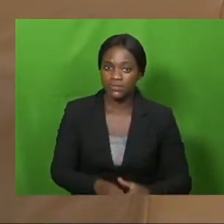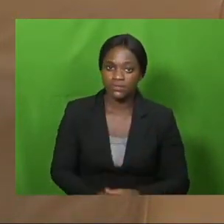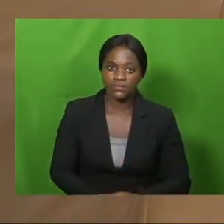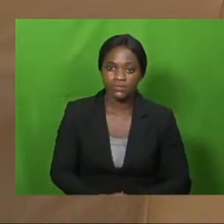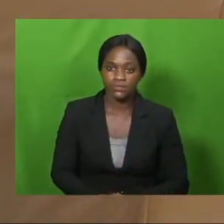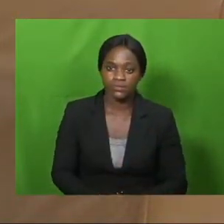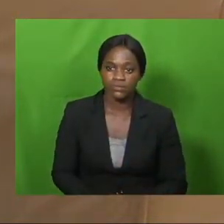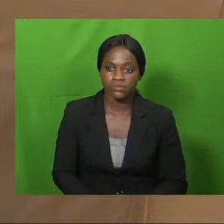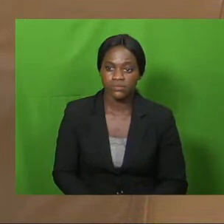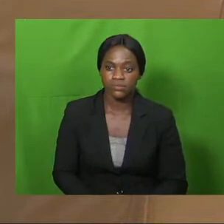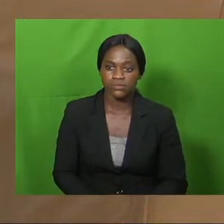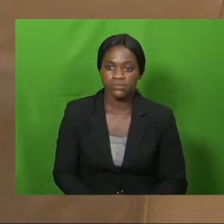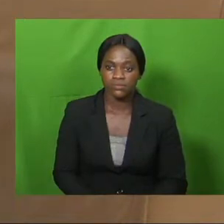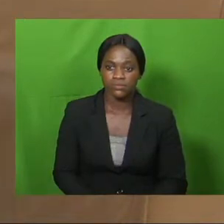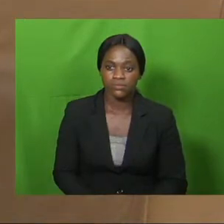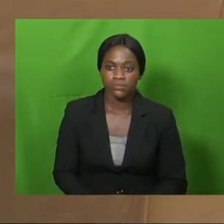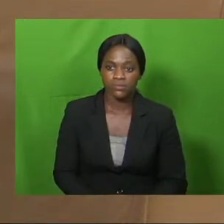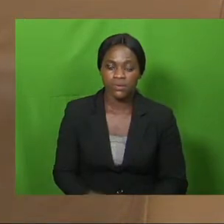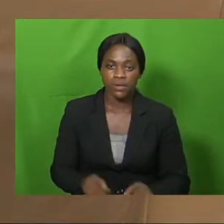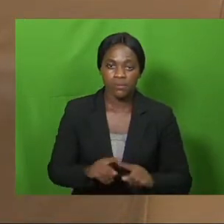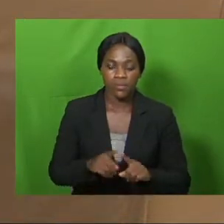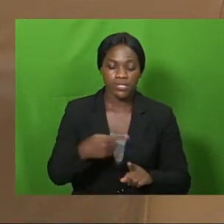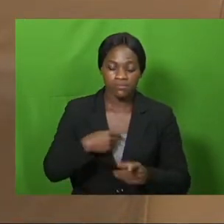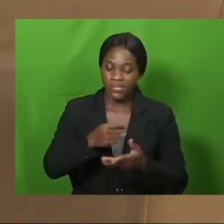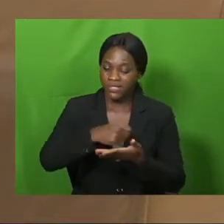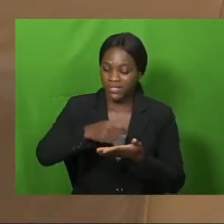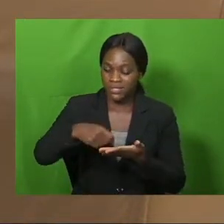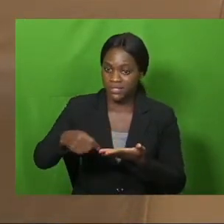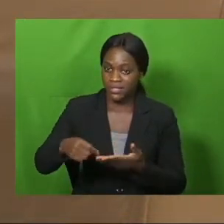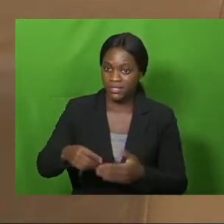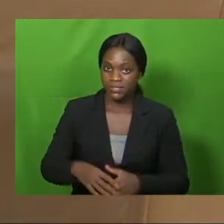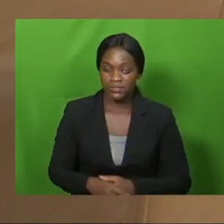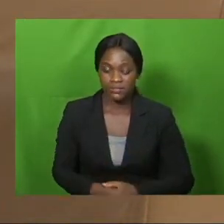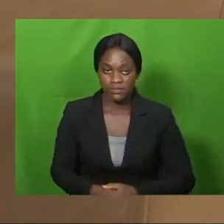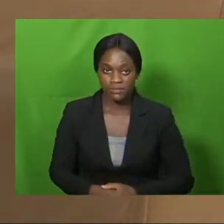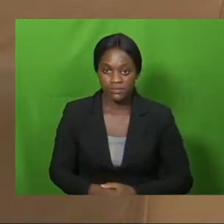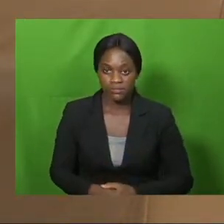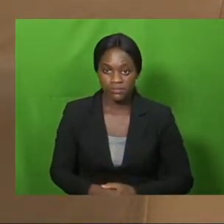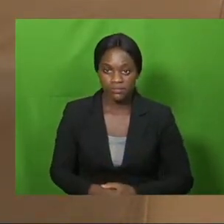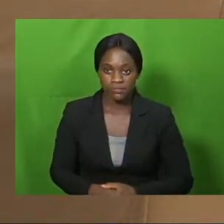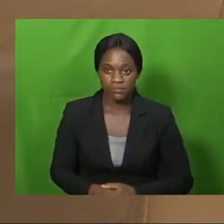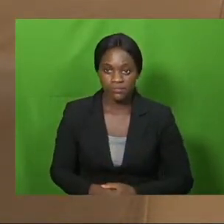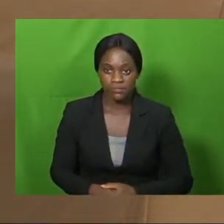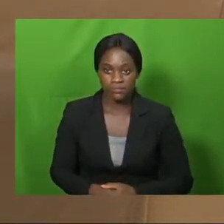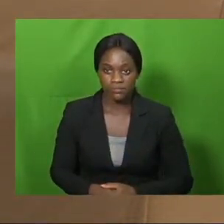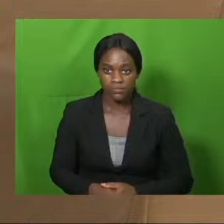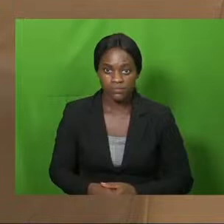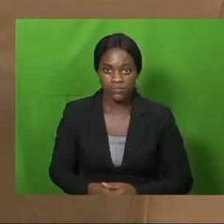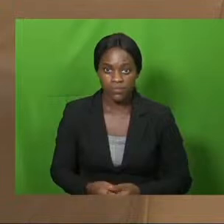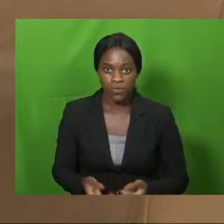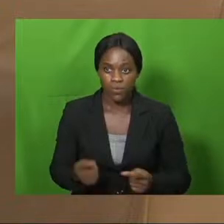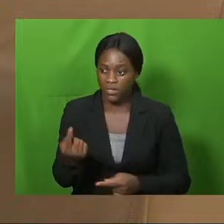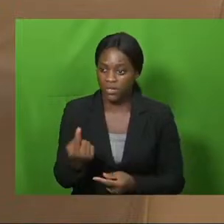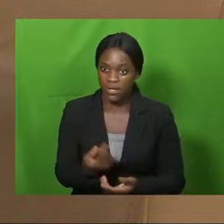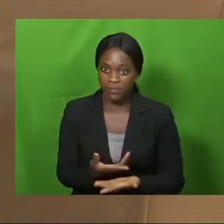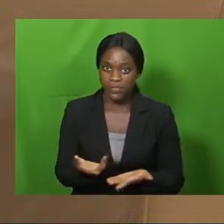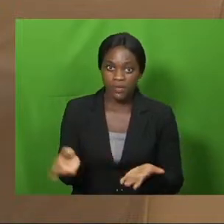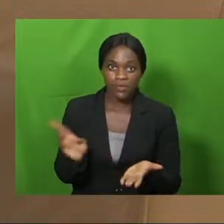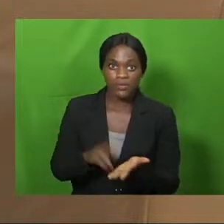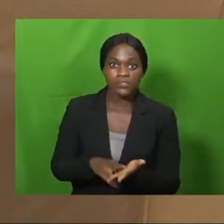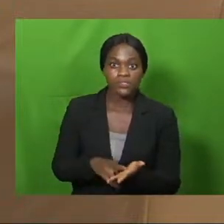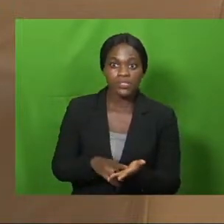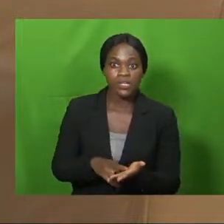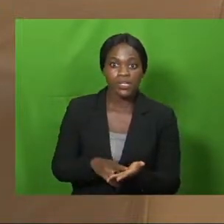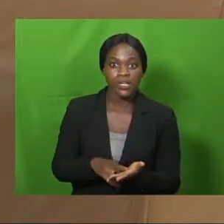I honorable actually member, signed. honorable member, did you register when you attended? Yes, please. So the table will not